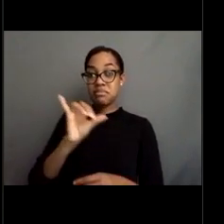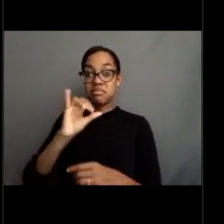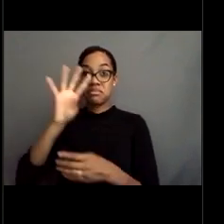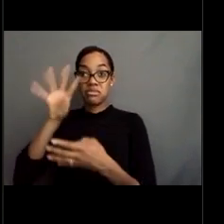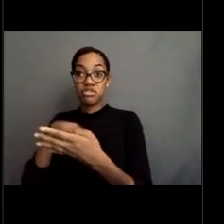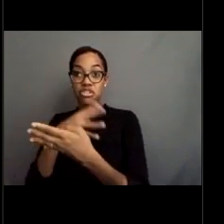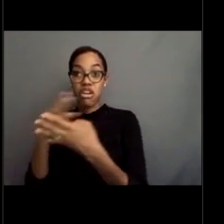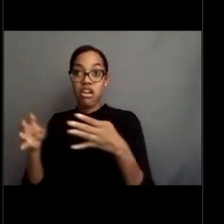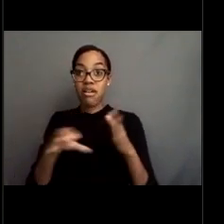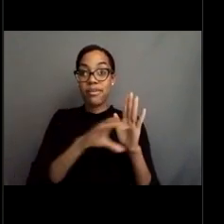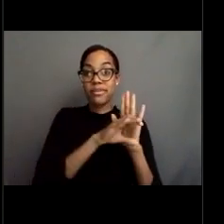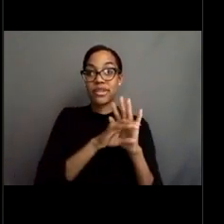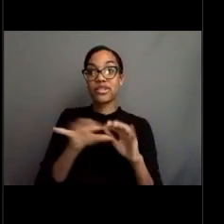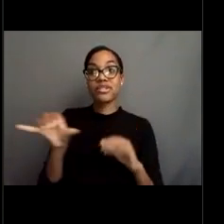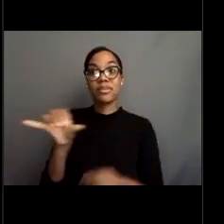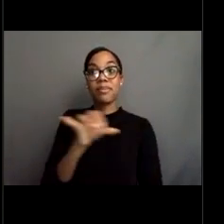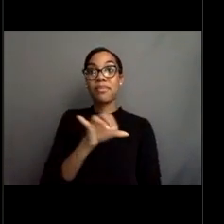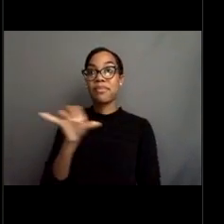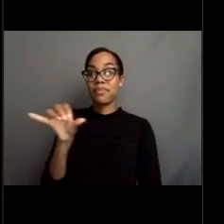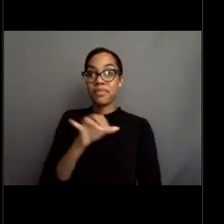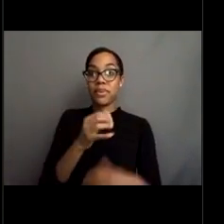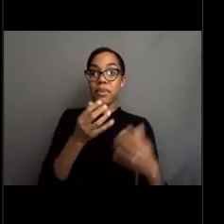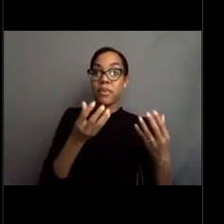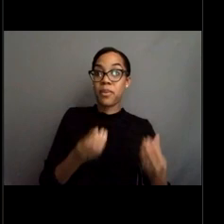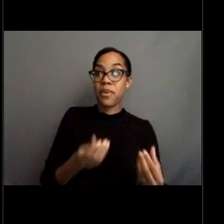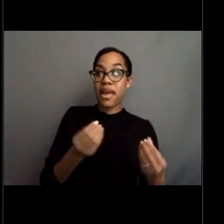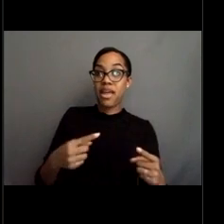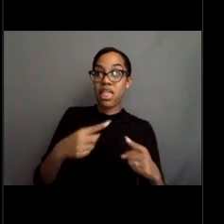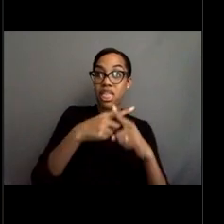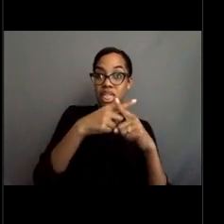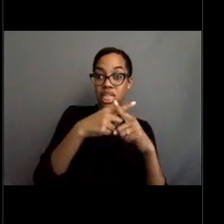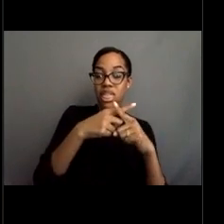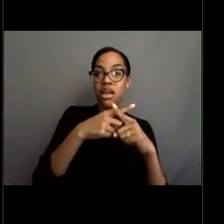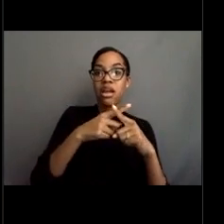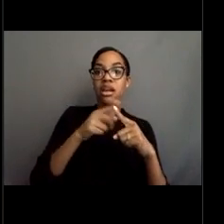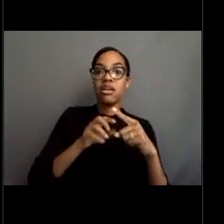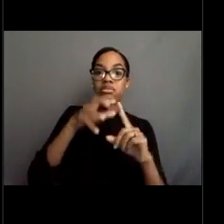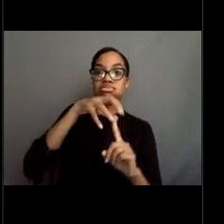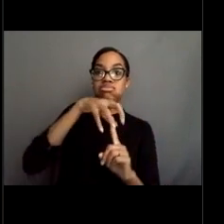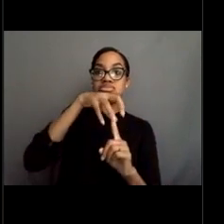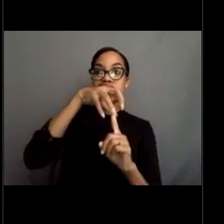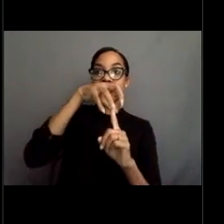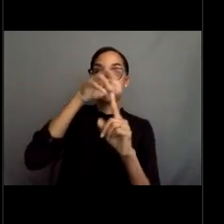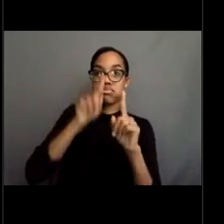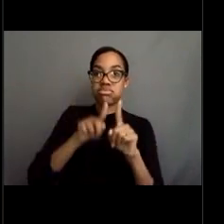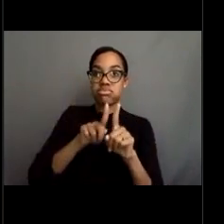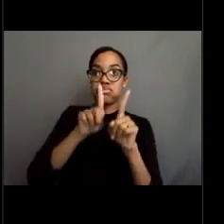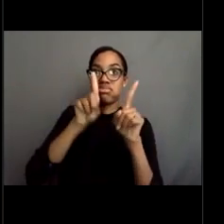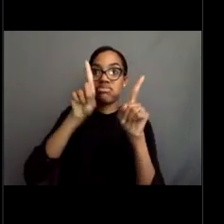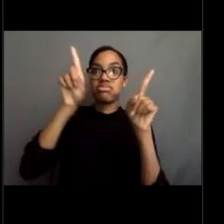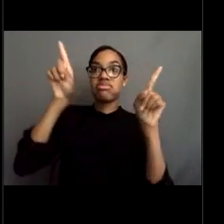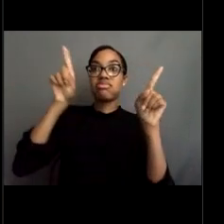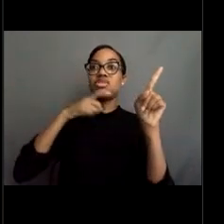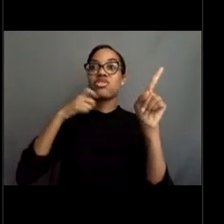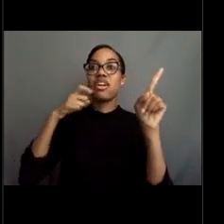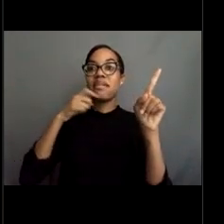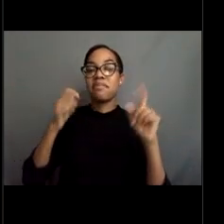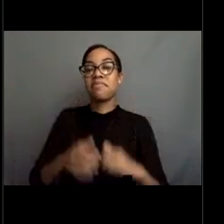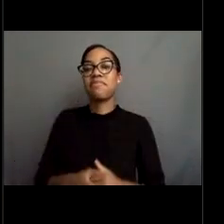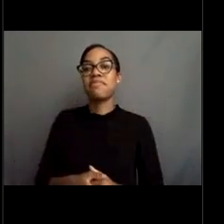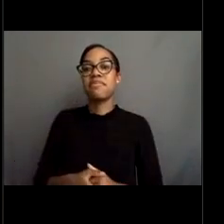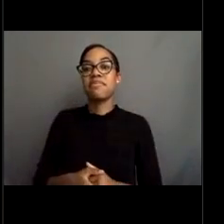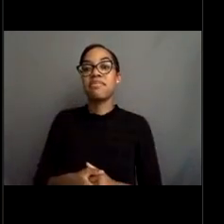have sampled when it went up through the atmosphere. But it shows you an example here of temperature and our moisture, which is, we call it the dew